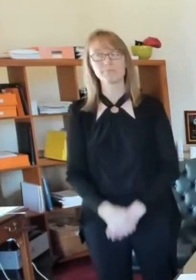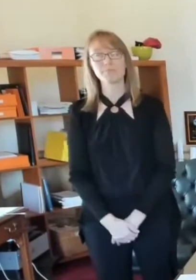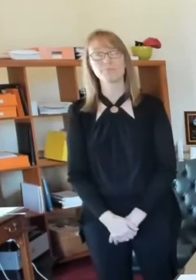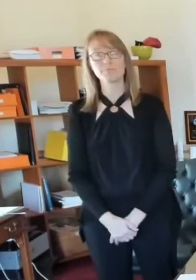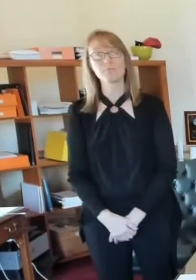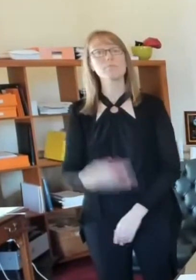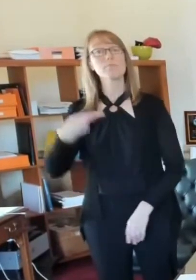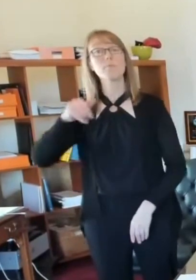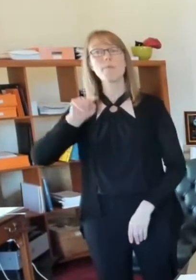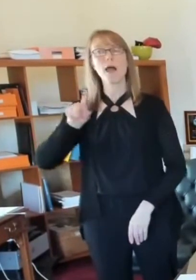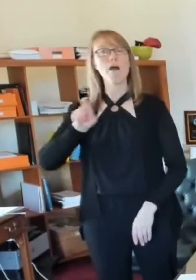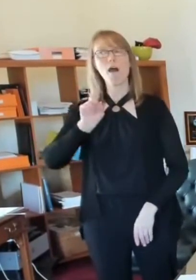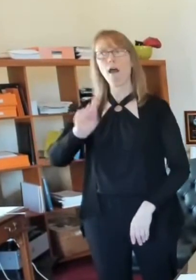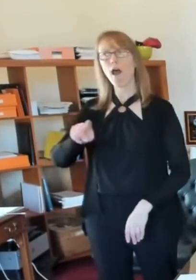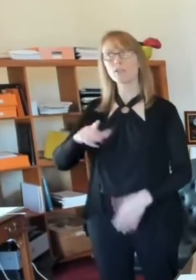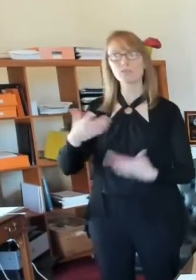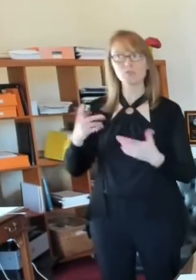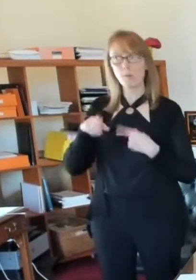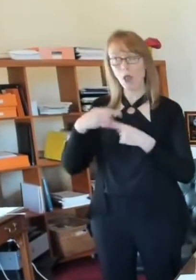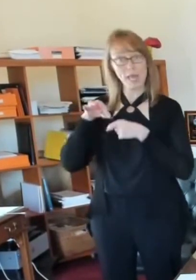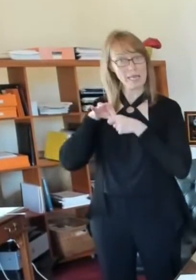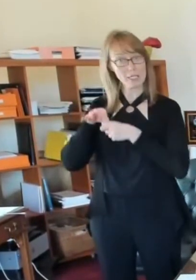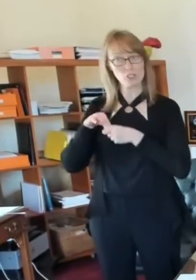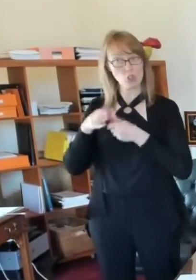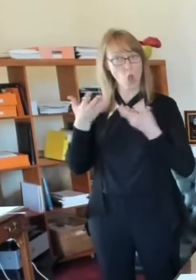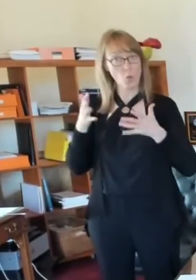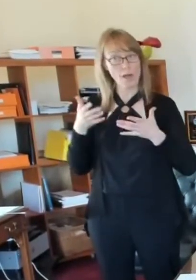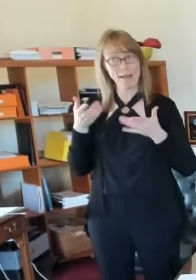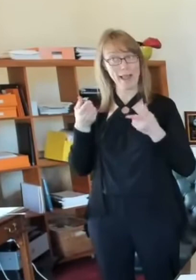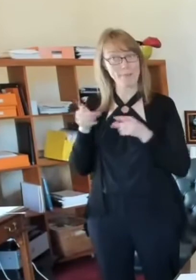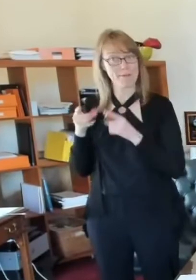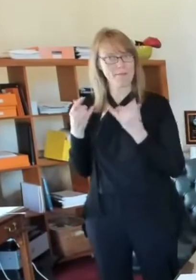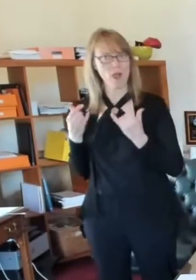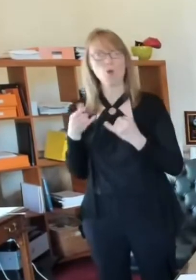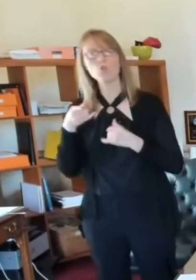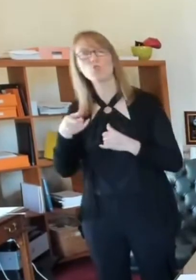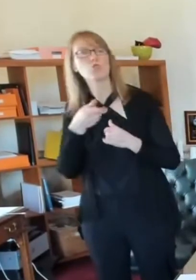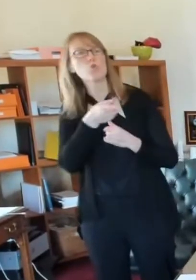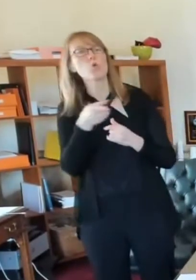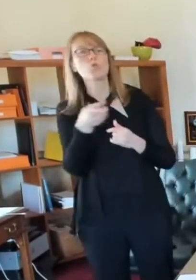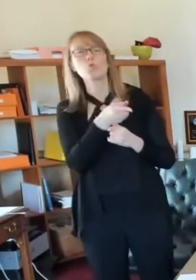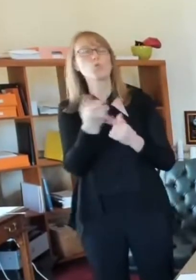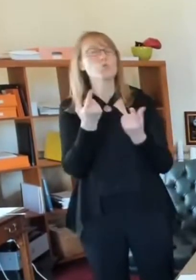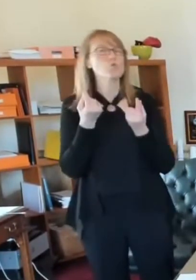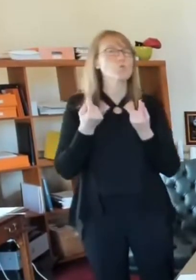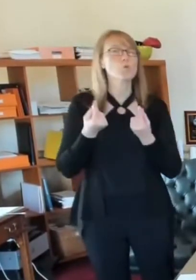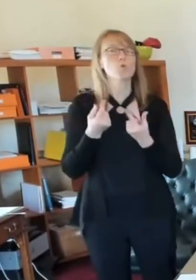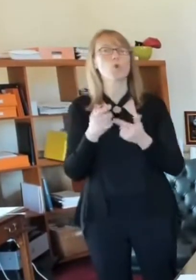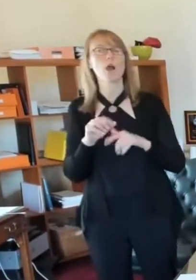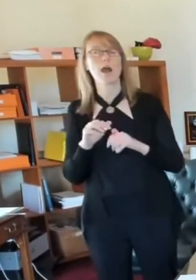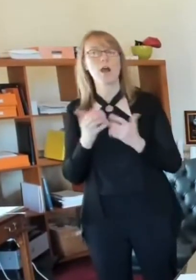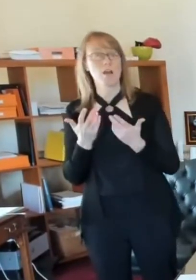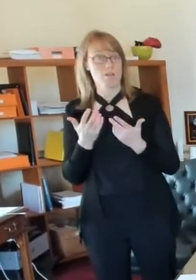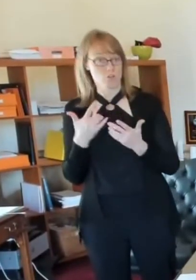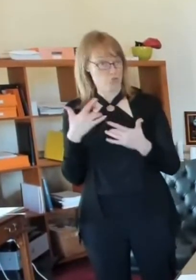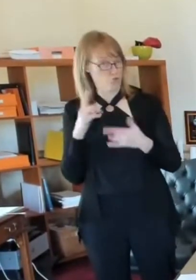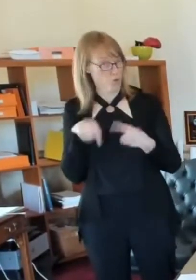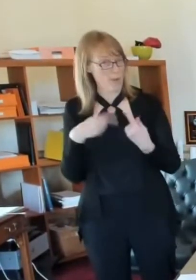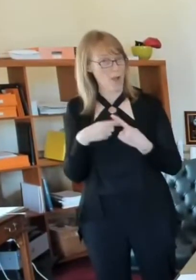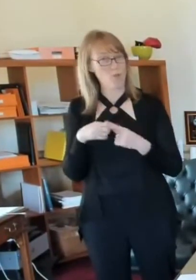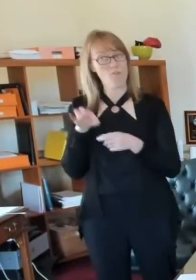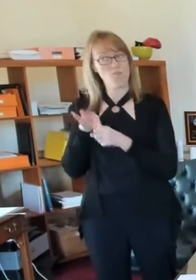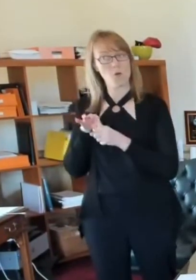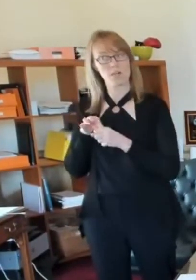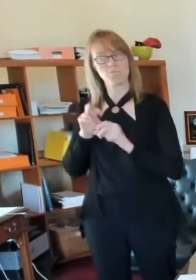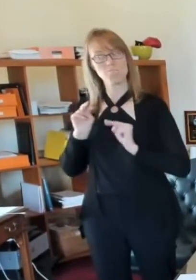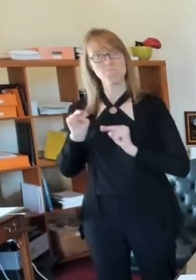in the city of St. Louis. Mm-hmm. What precautions, if any, or are you worried about voting intimidation or other tactics to try